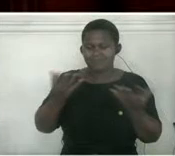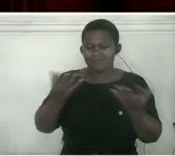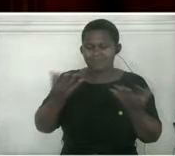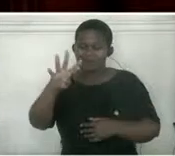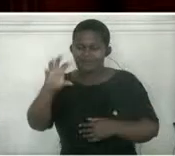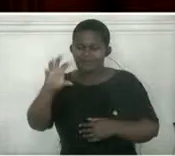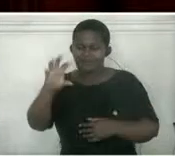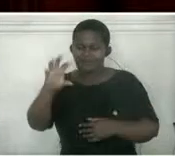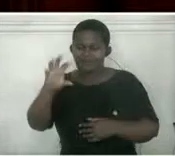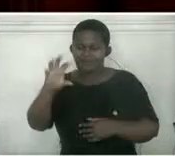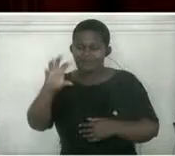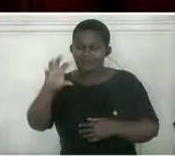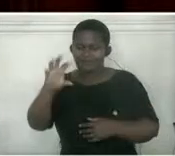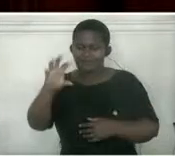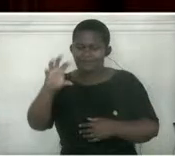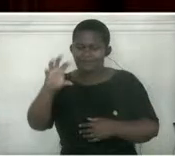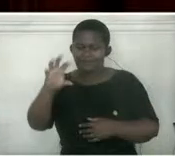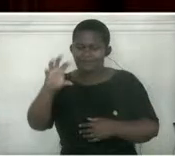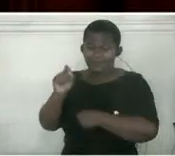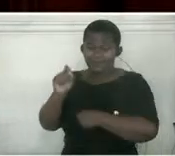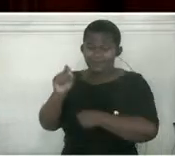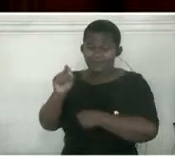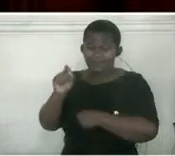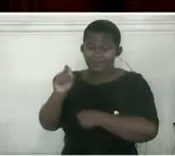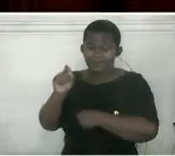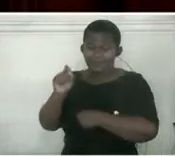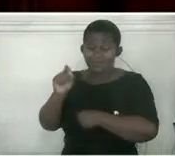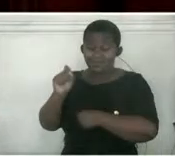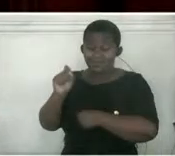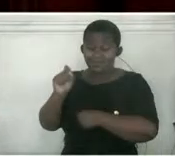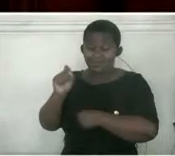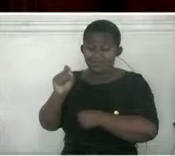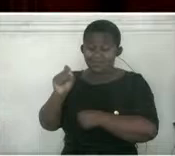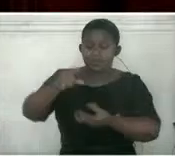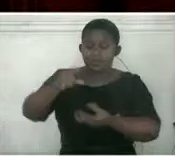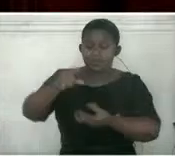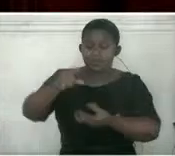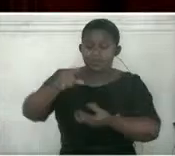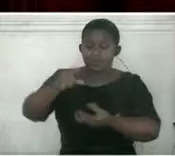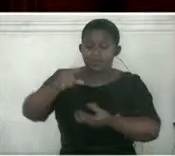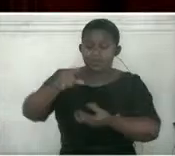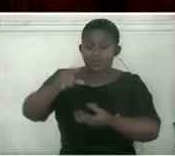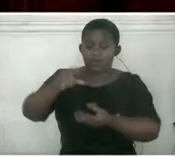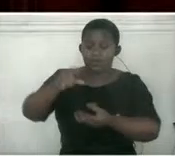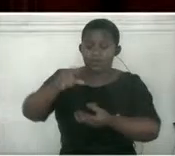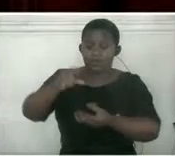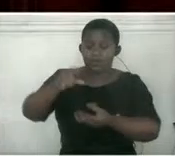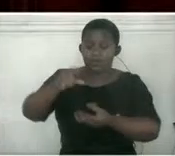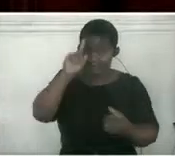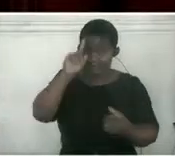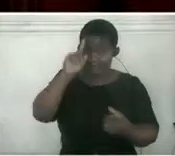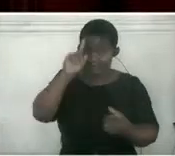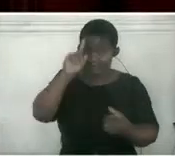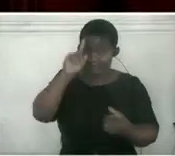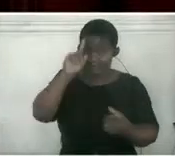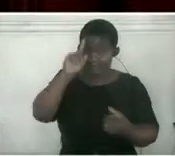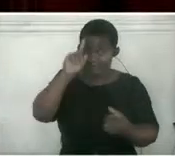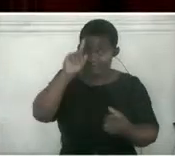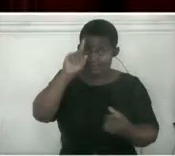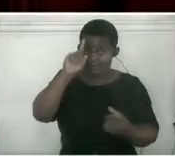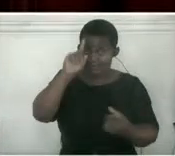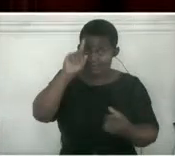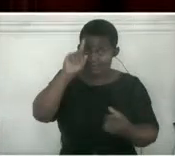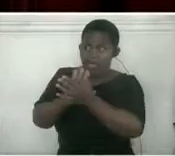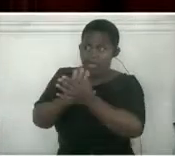2,240 jobs. These are the trade and investment KwaZulu-Natal, which is targeting Africa and Asia,